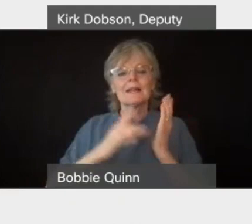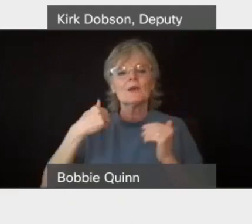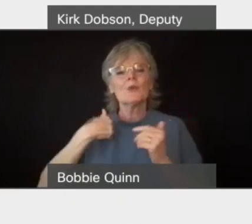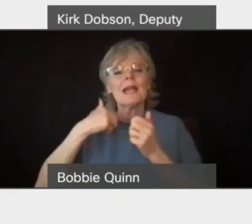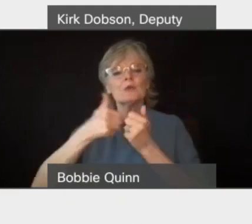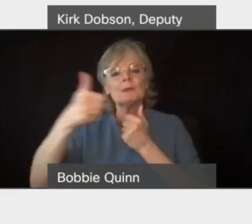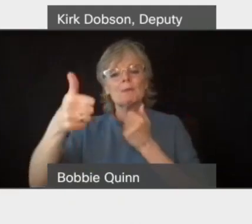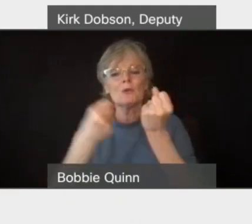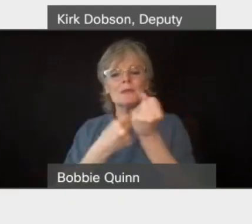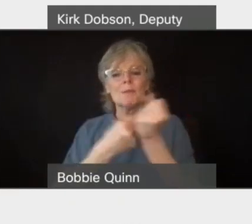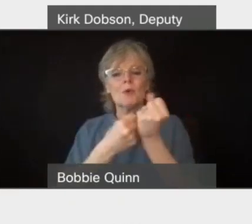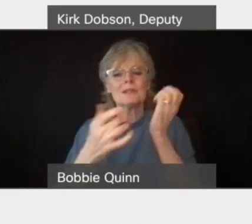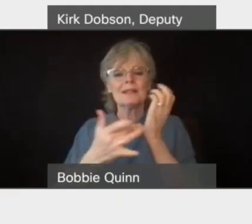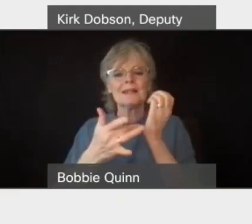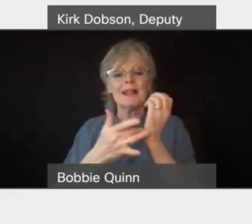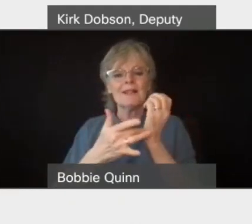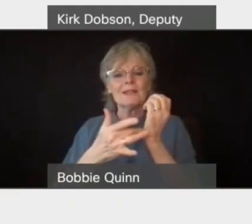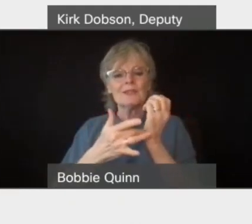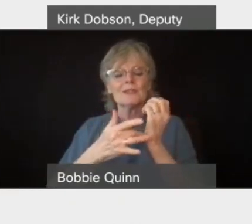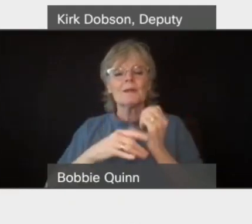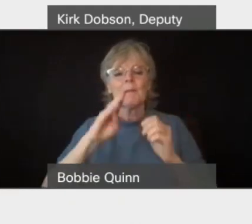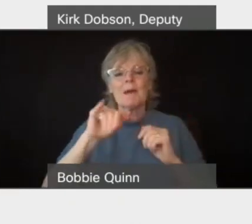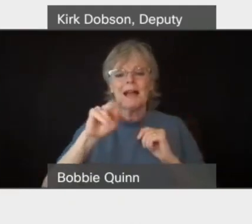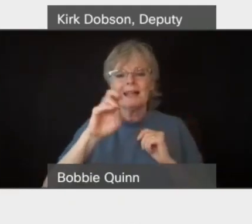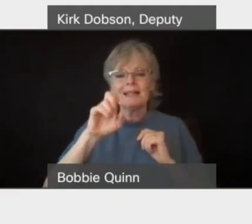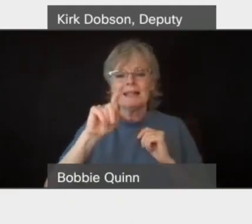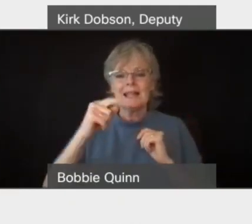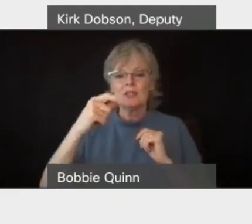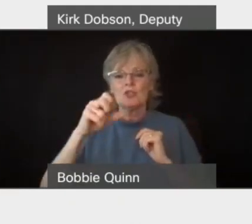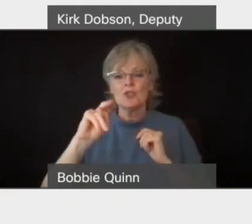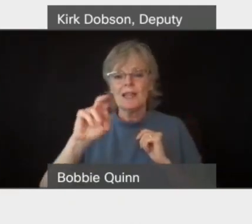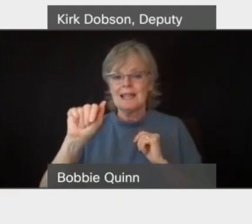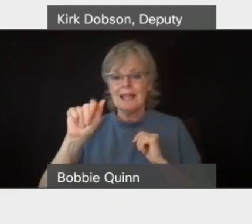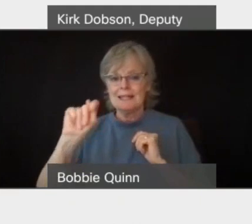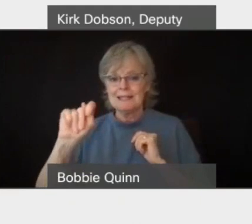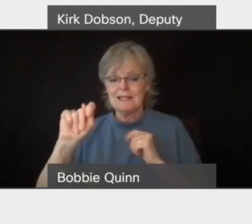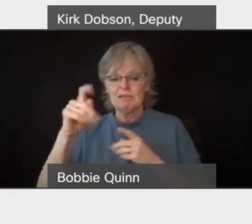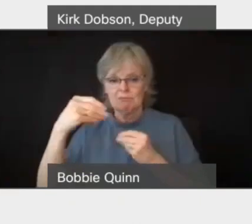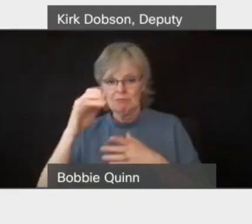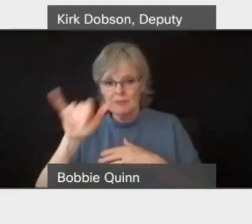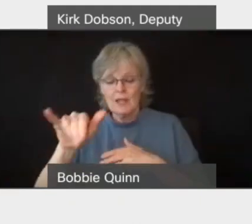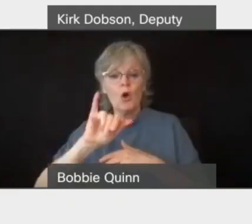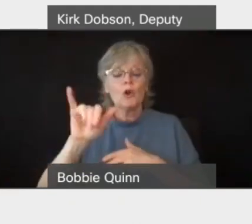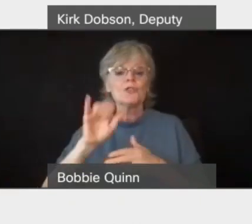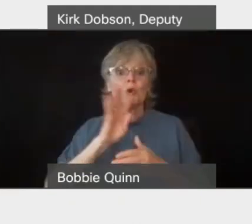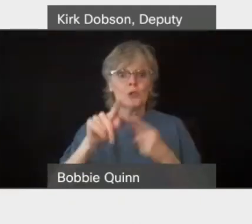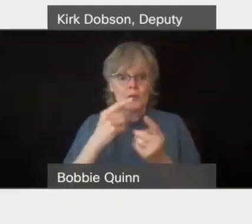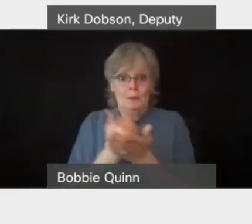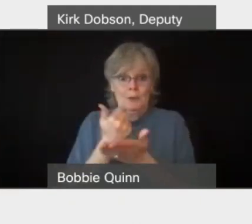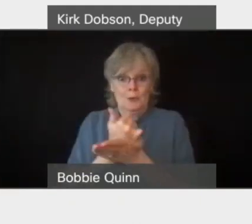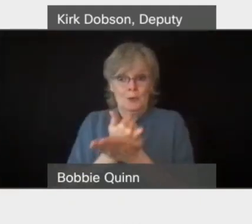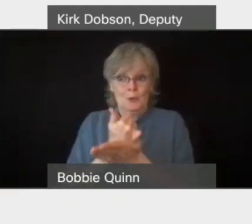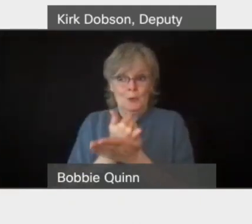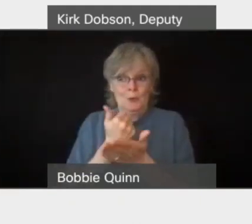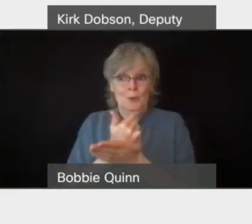supports technology by NextGen AT, and also discussed some other emerging tech that is being used